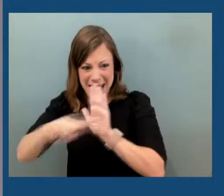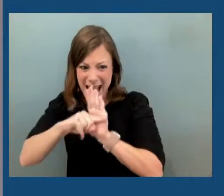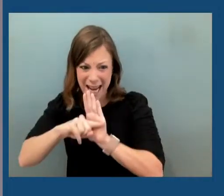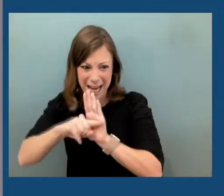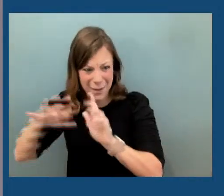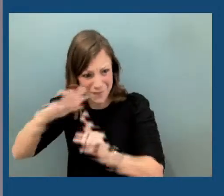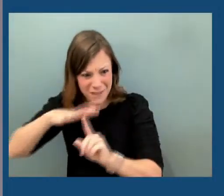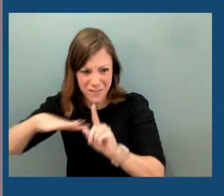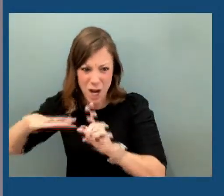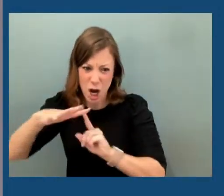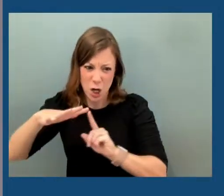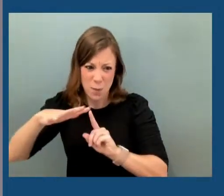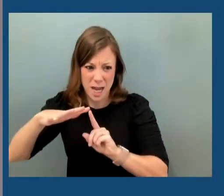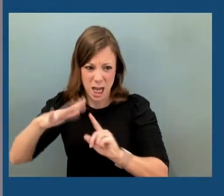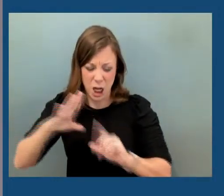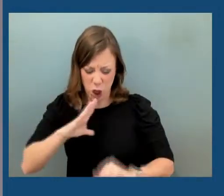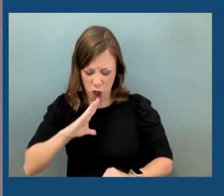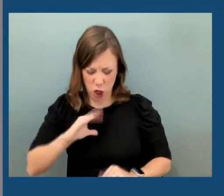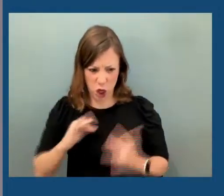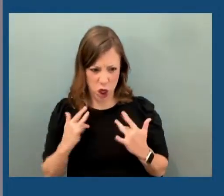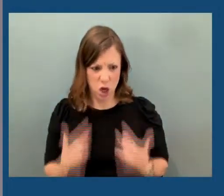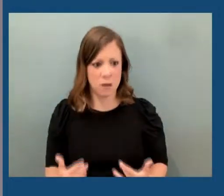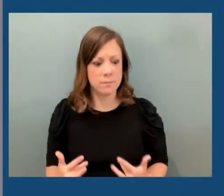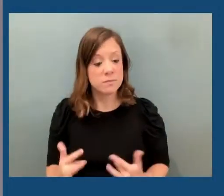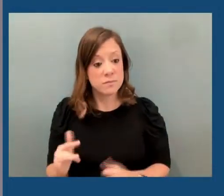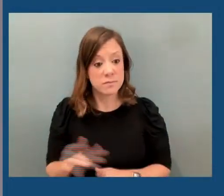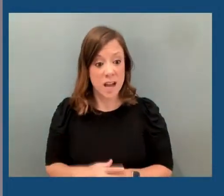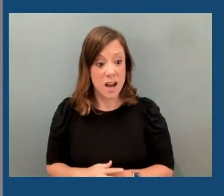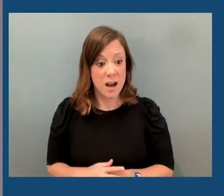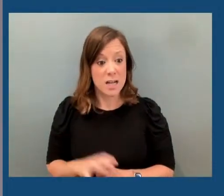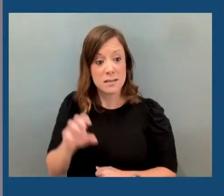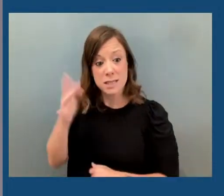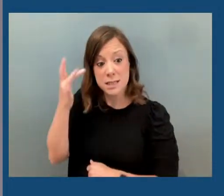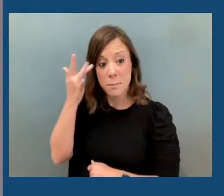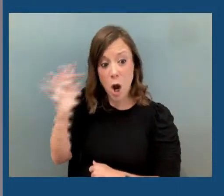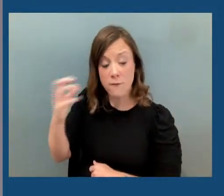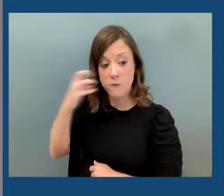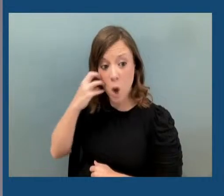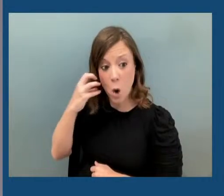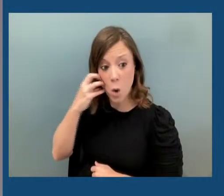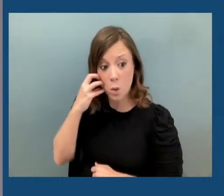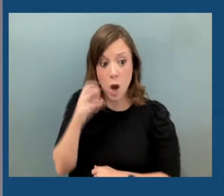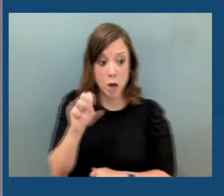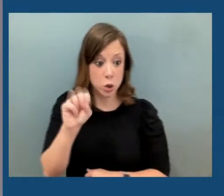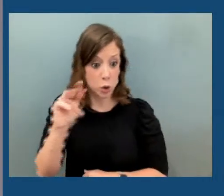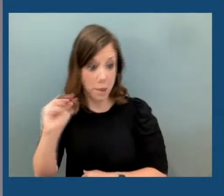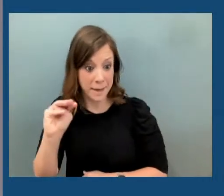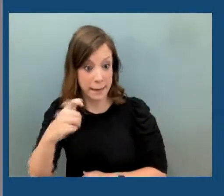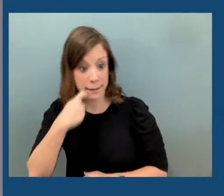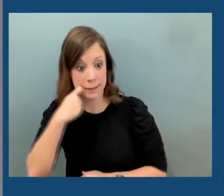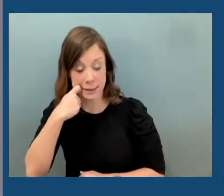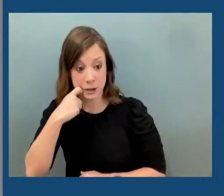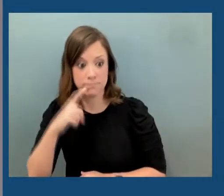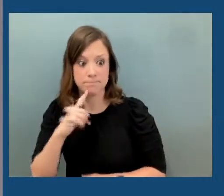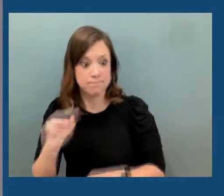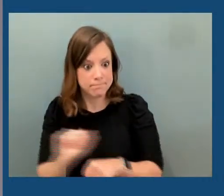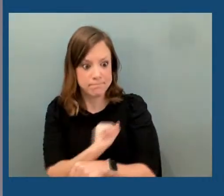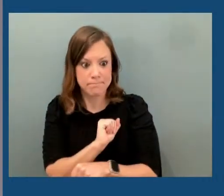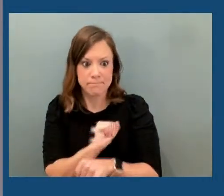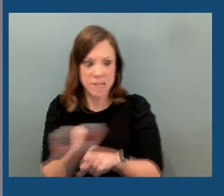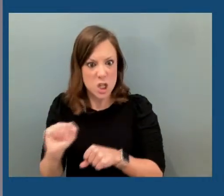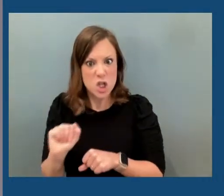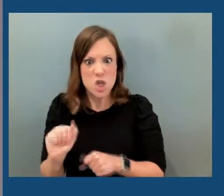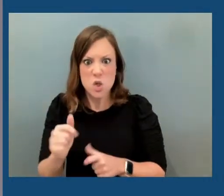Smartphone and social media addiction has a stranglehold on our children of today. And I would say,